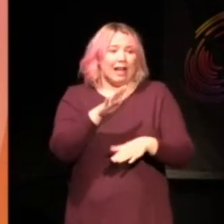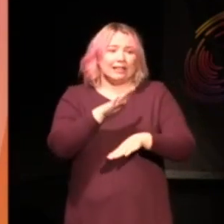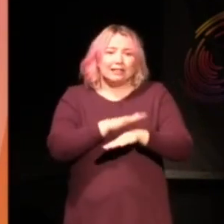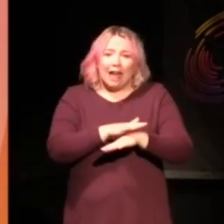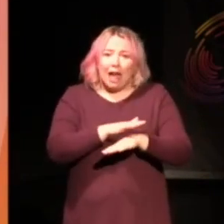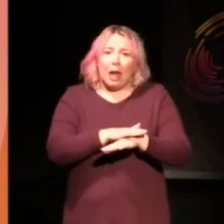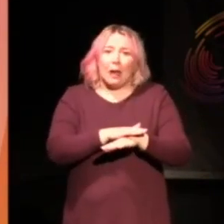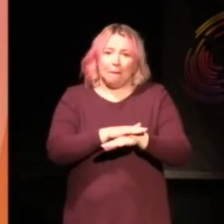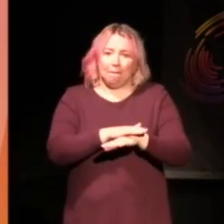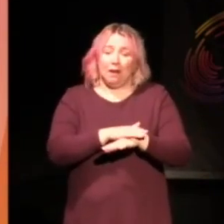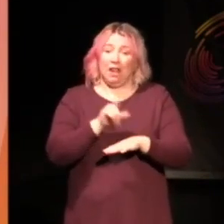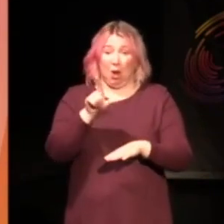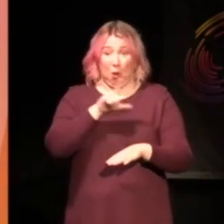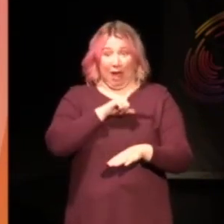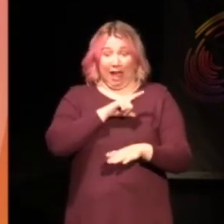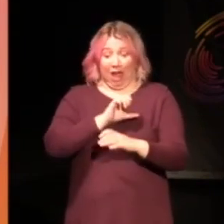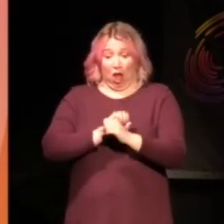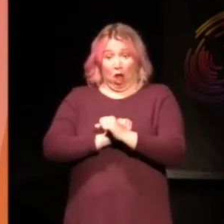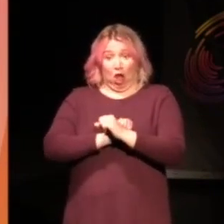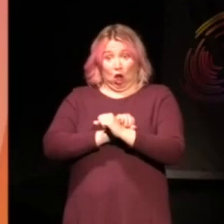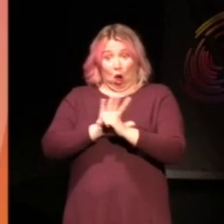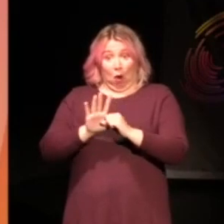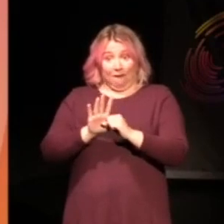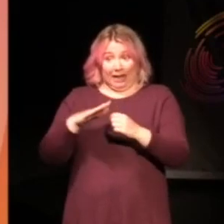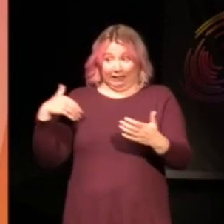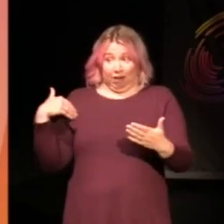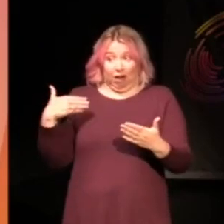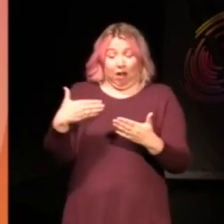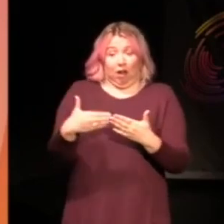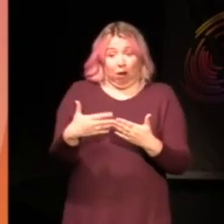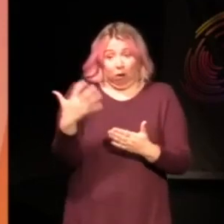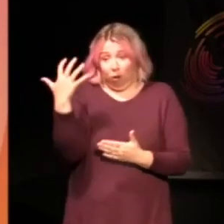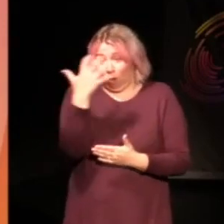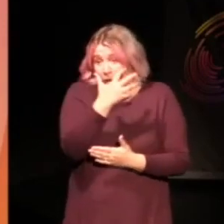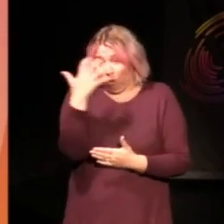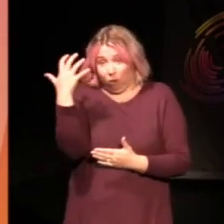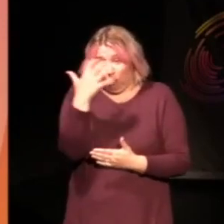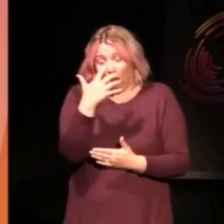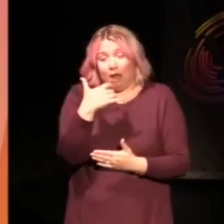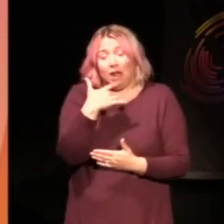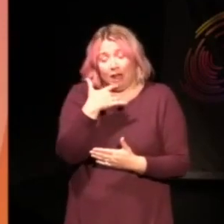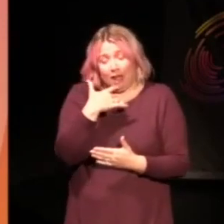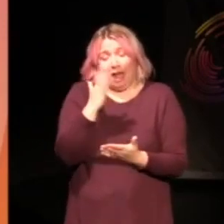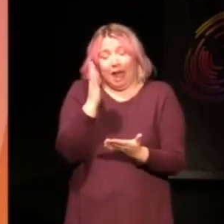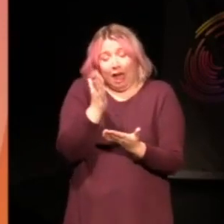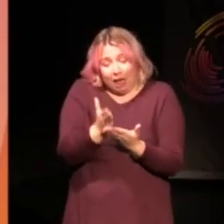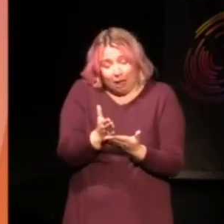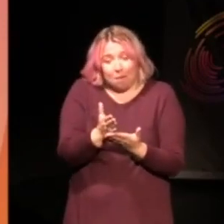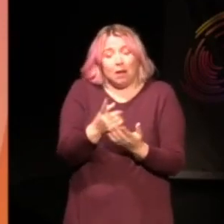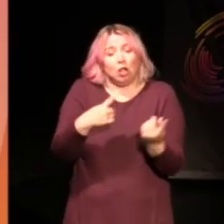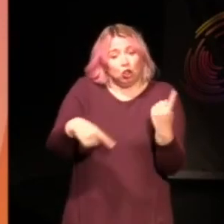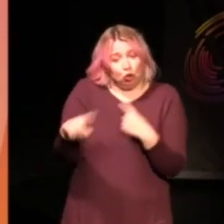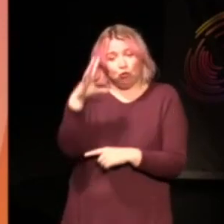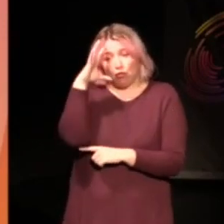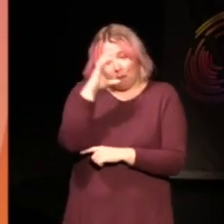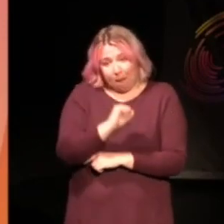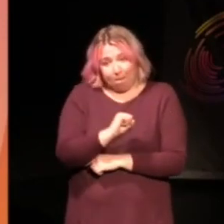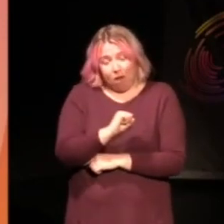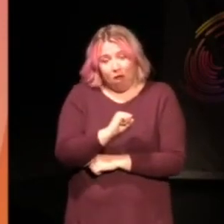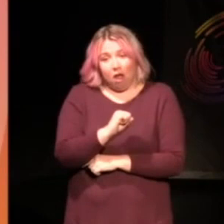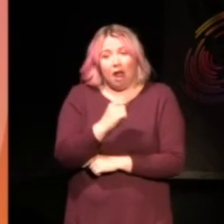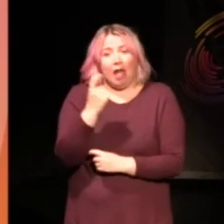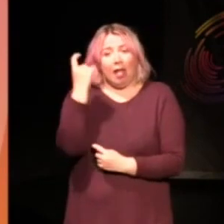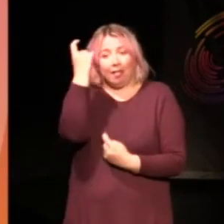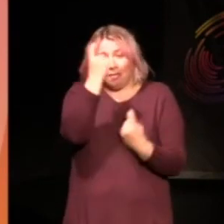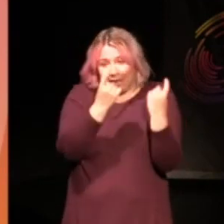if the pandemic has taught us anything, well, it has taught us many things, but primarily that we should rethink. This